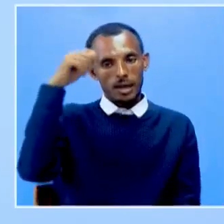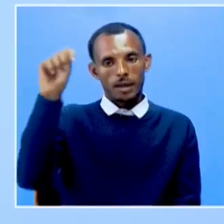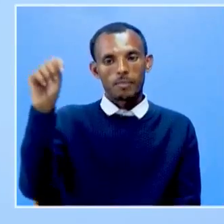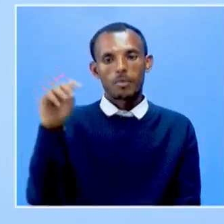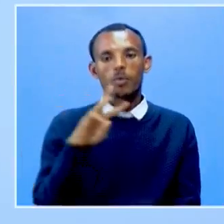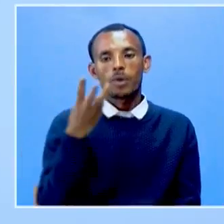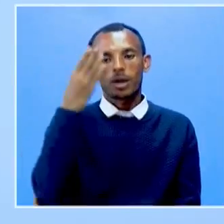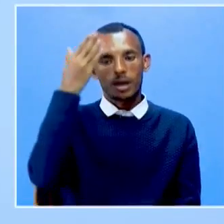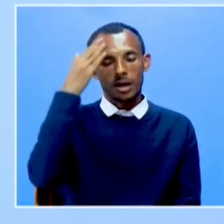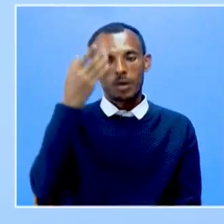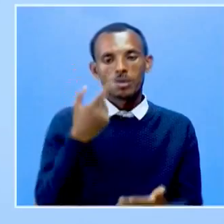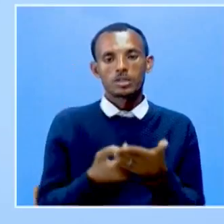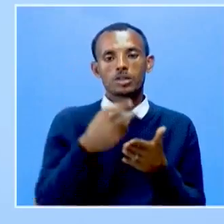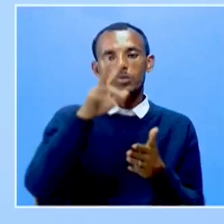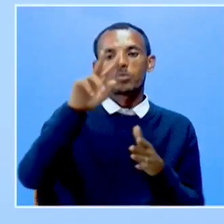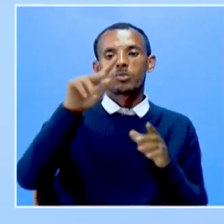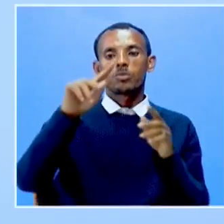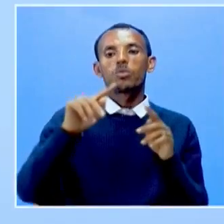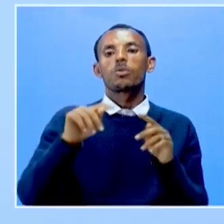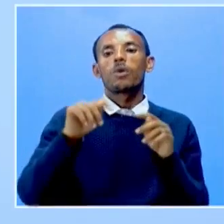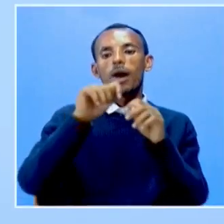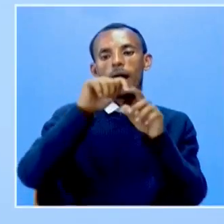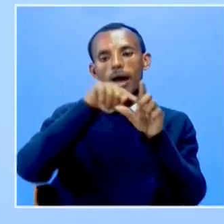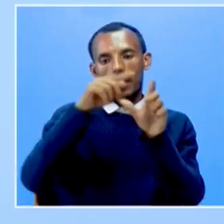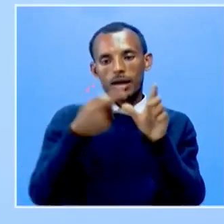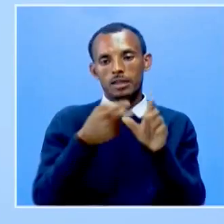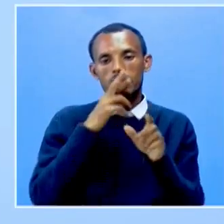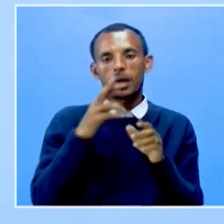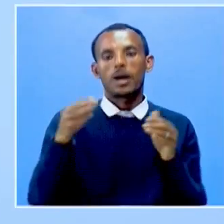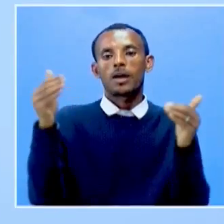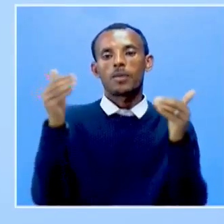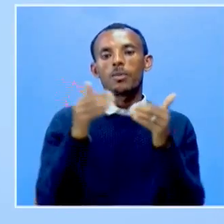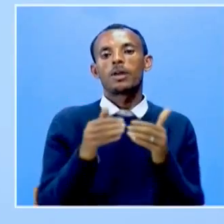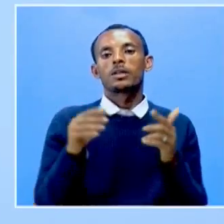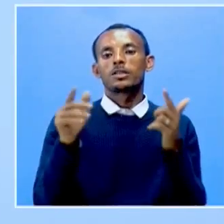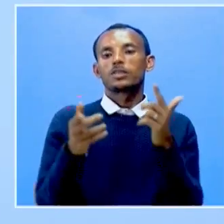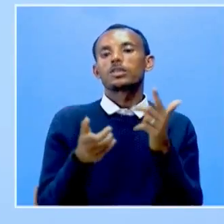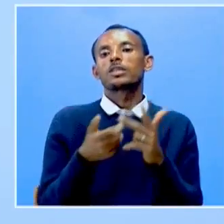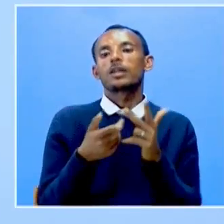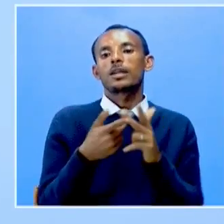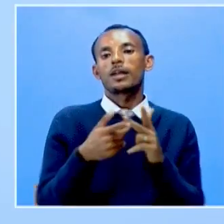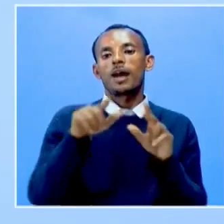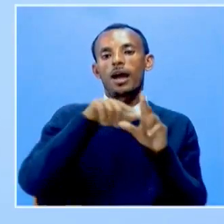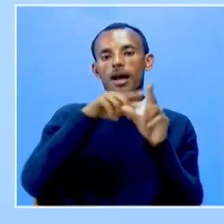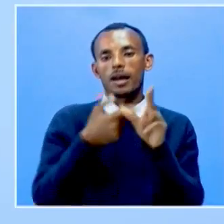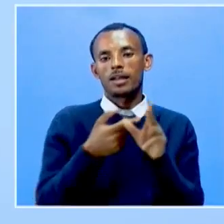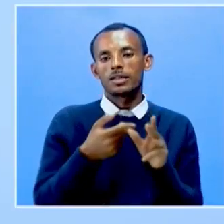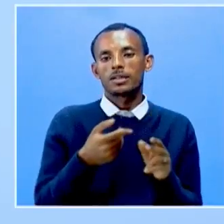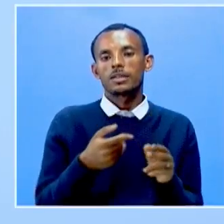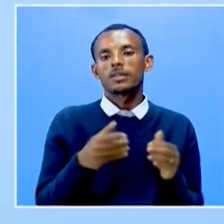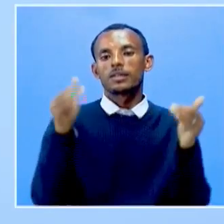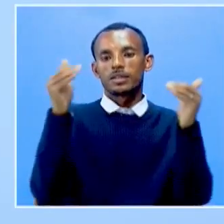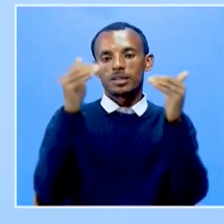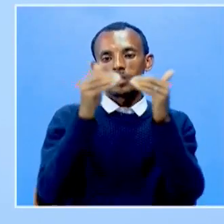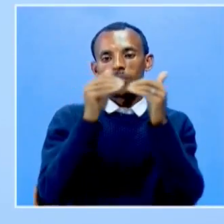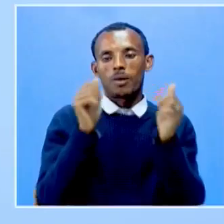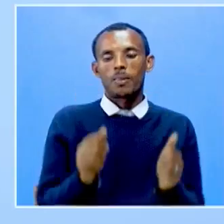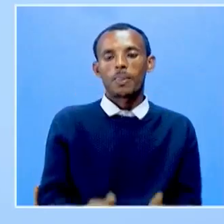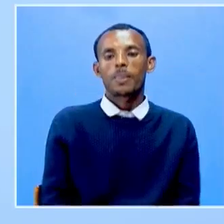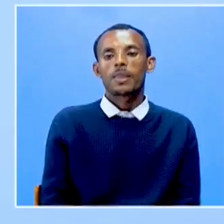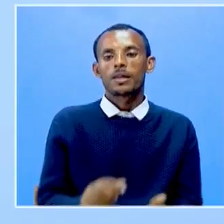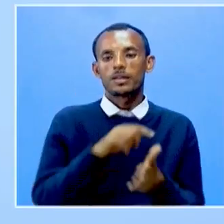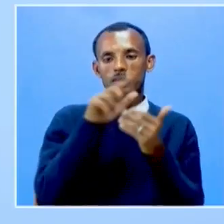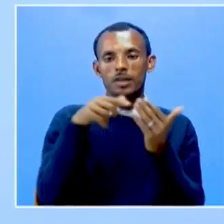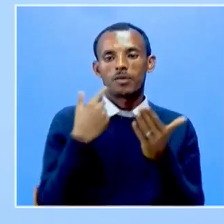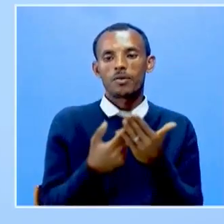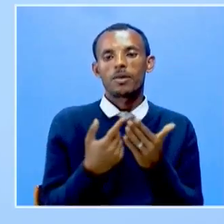we know these two angles are congruent with these two. So the third angles of these two triangles also equal.